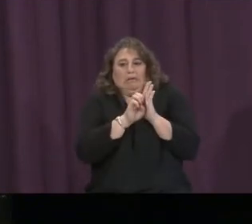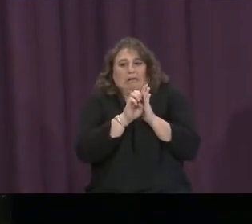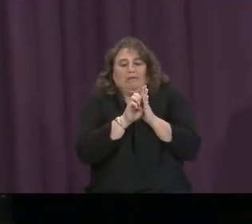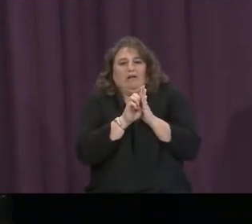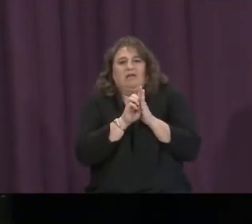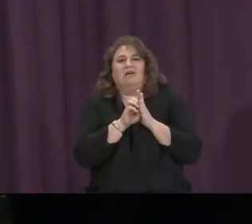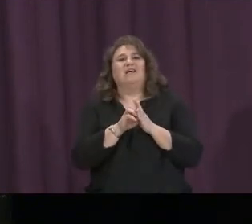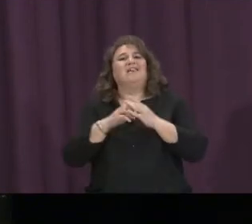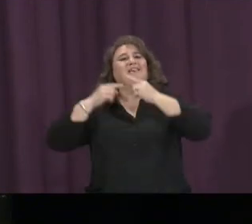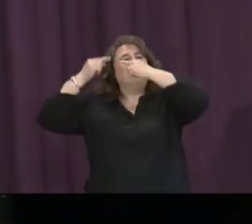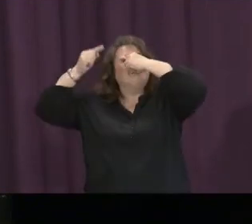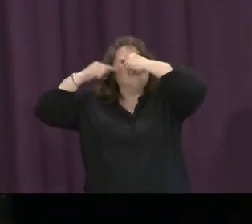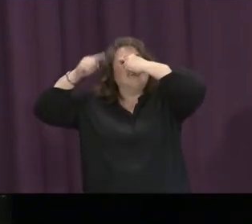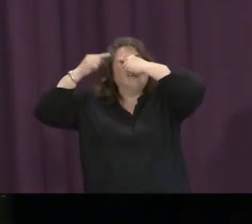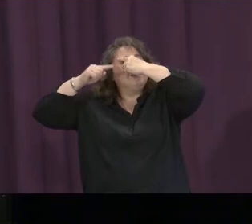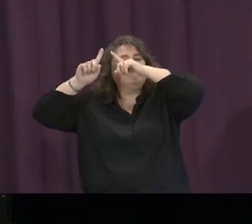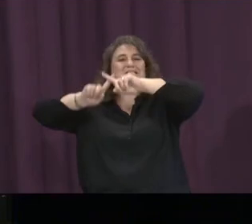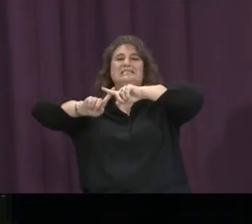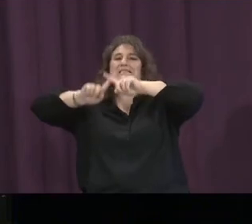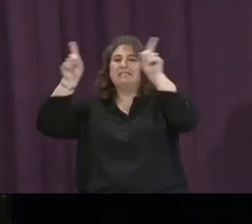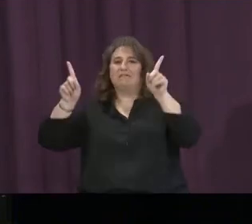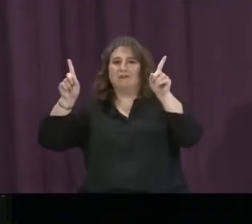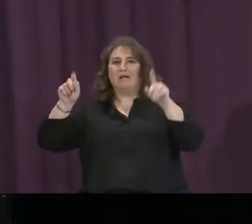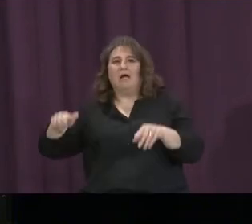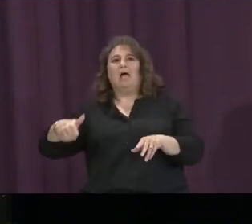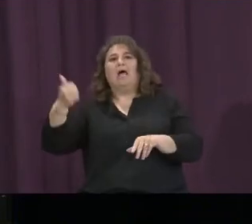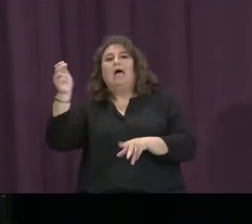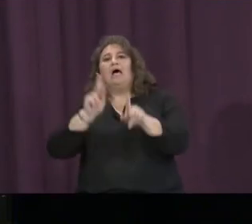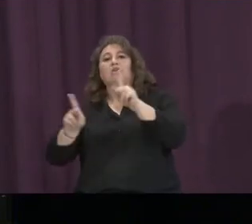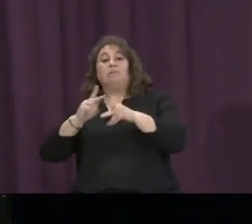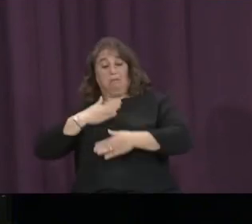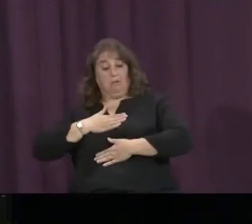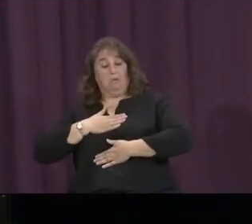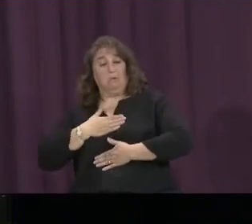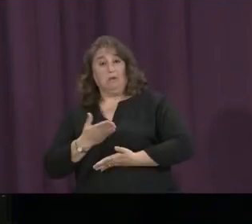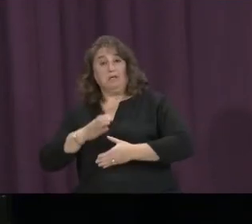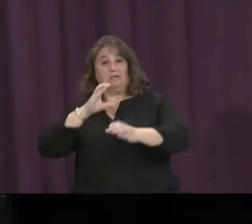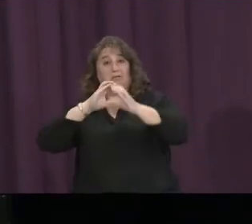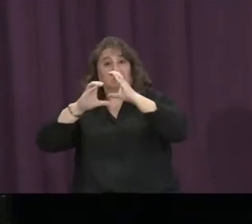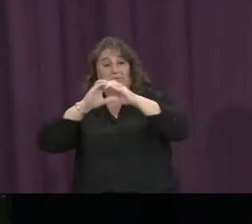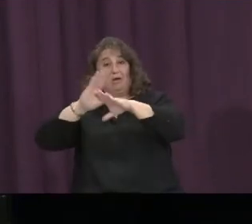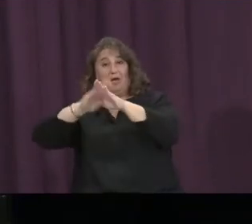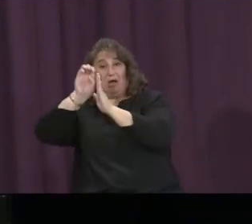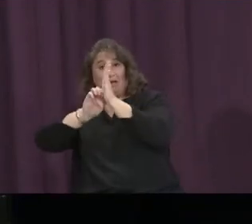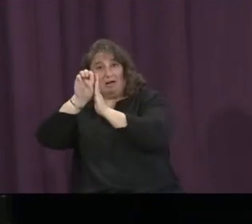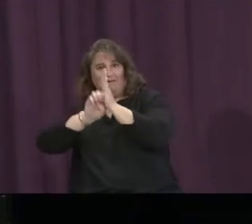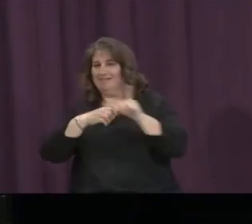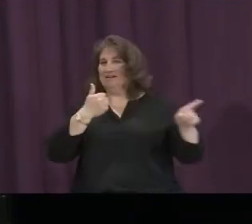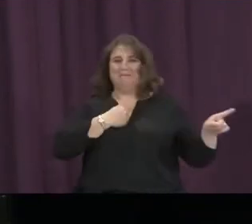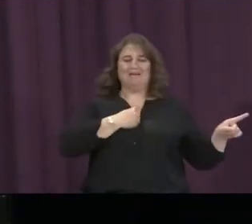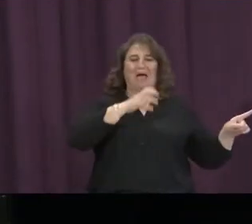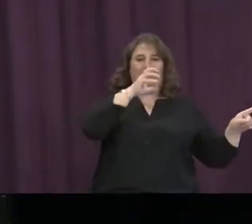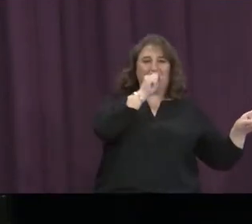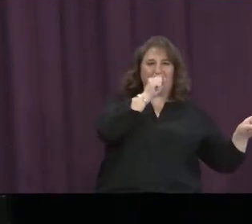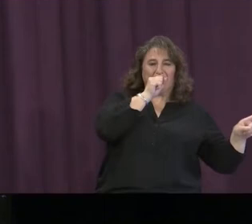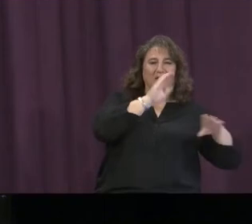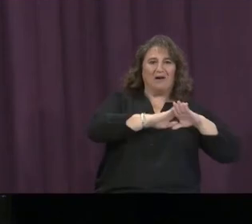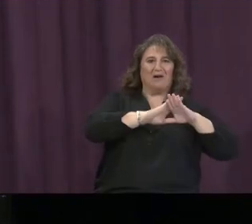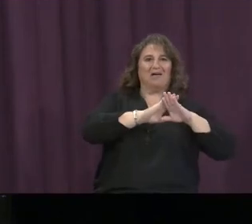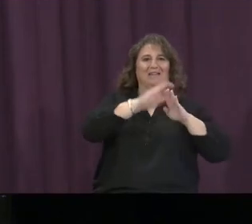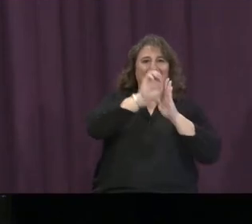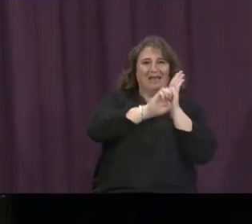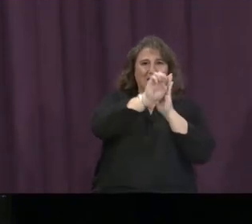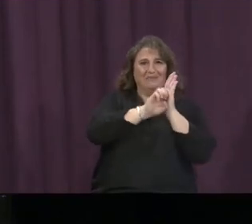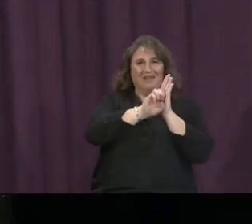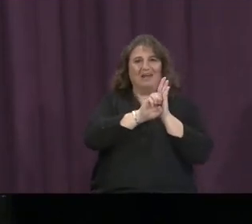differently. You know, some people, some people start conversations on elevators. I try not to. anyway, because you don't have